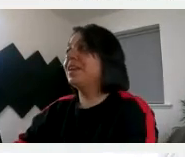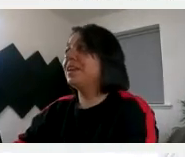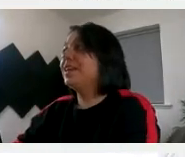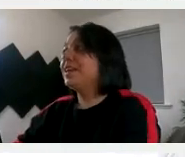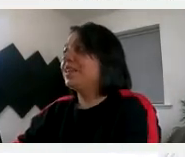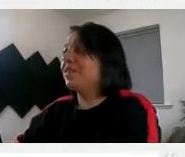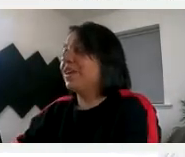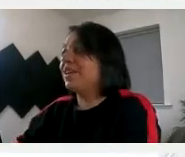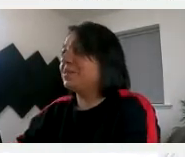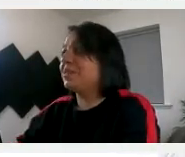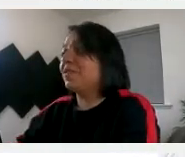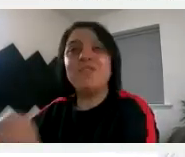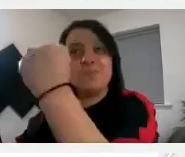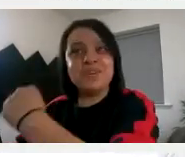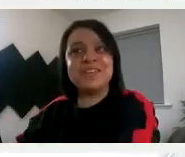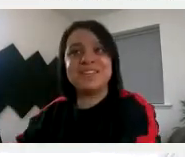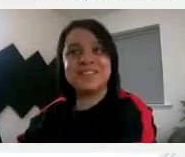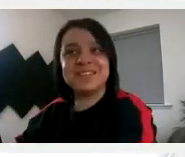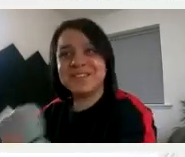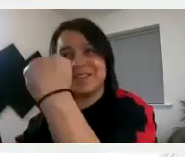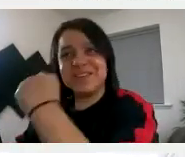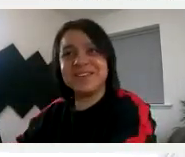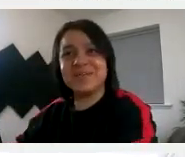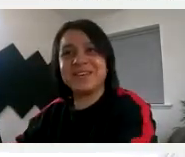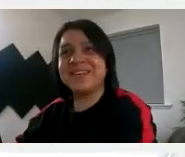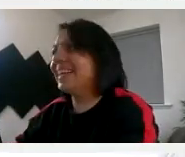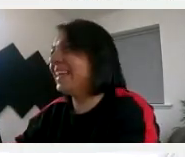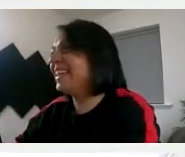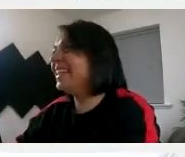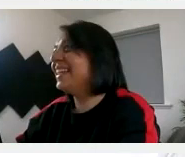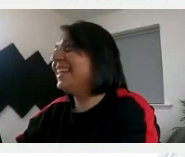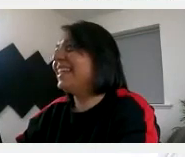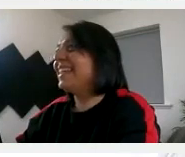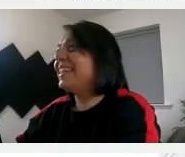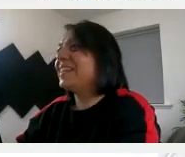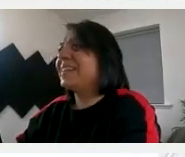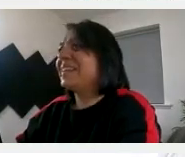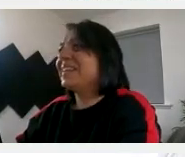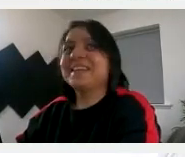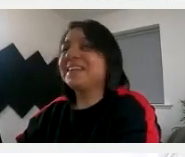there to try and get some stuff. Already British. You guys are well done.